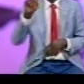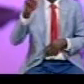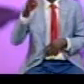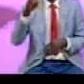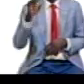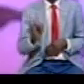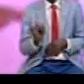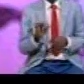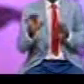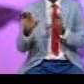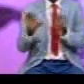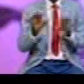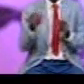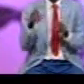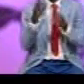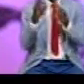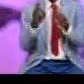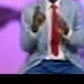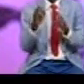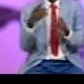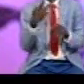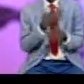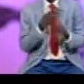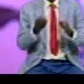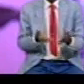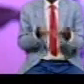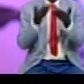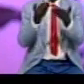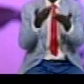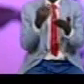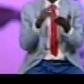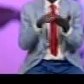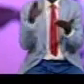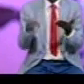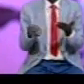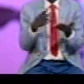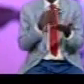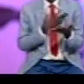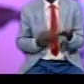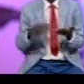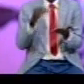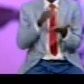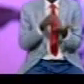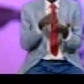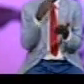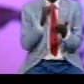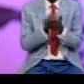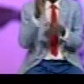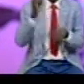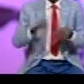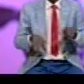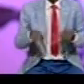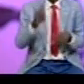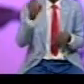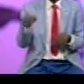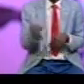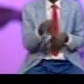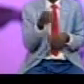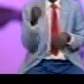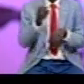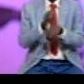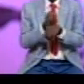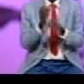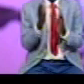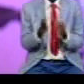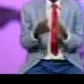the result. The doctor said they cannot find any stone in my gallbladder